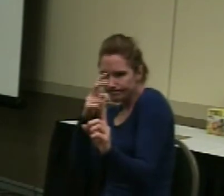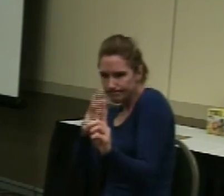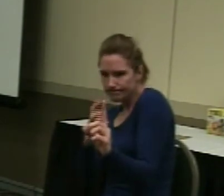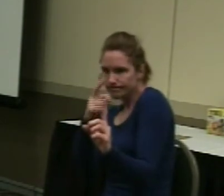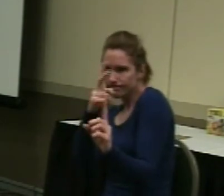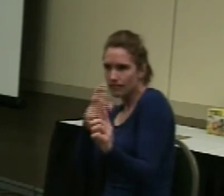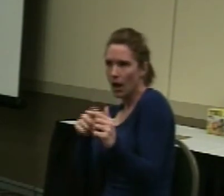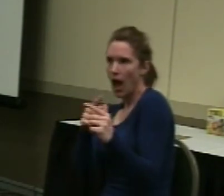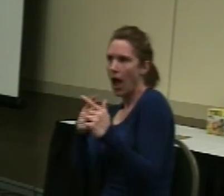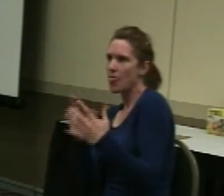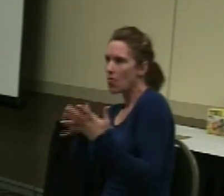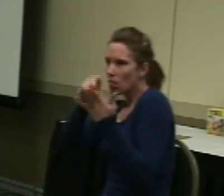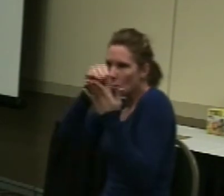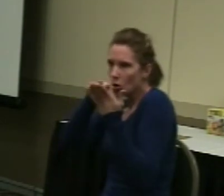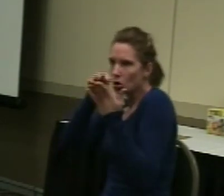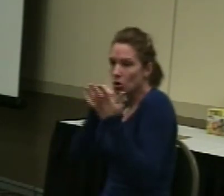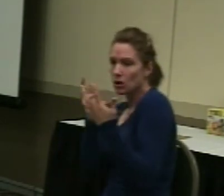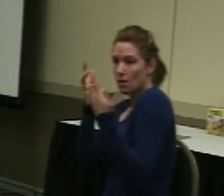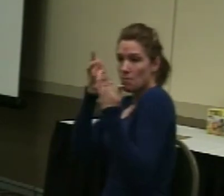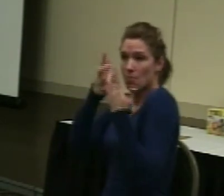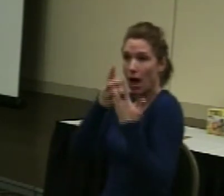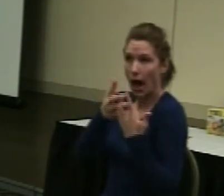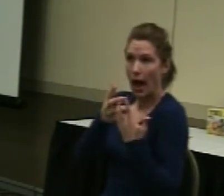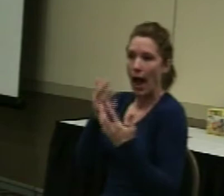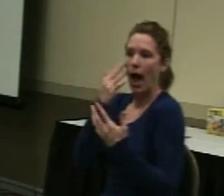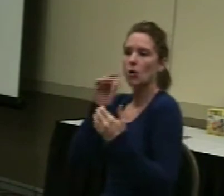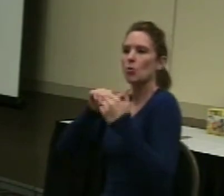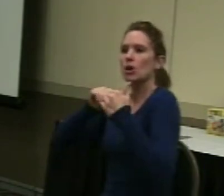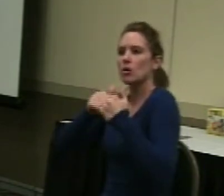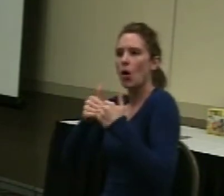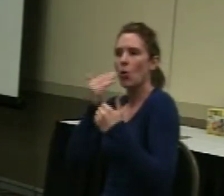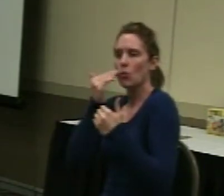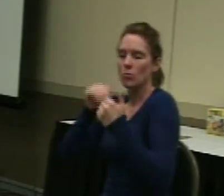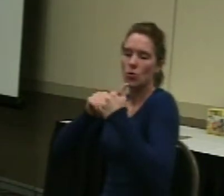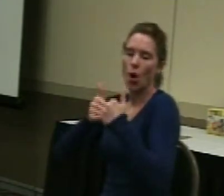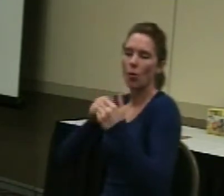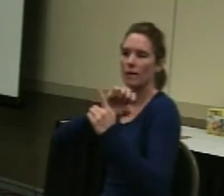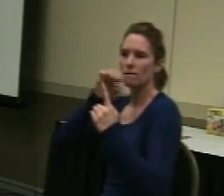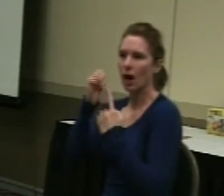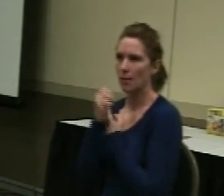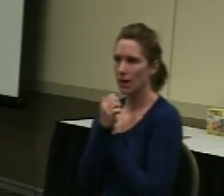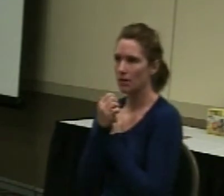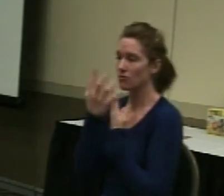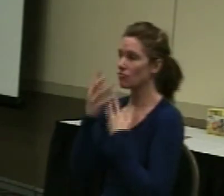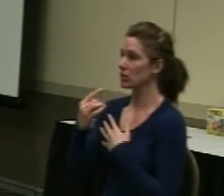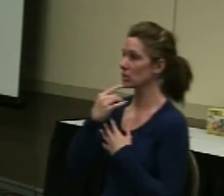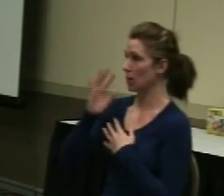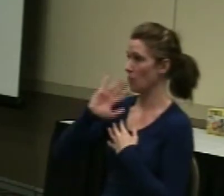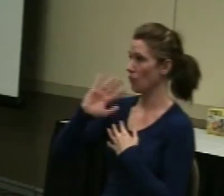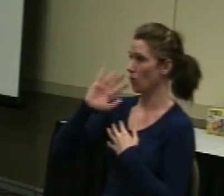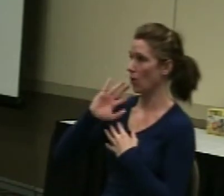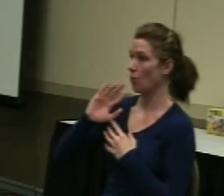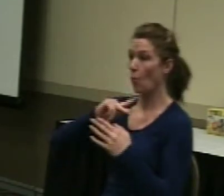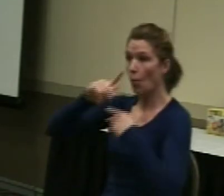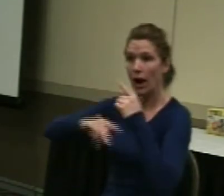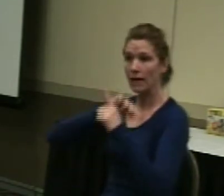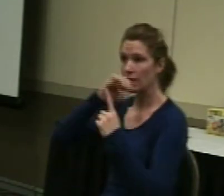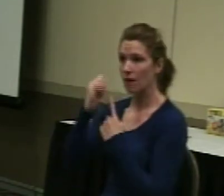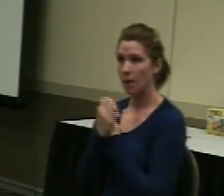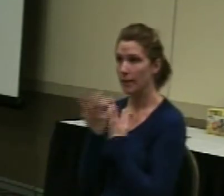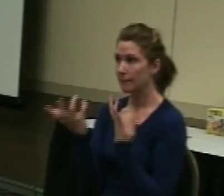know her, how do we get to know the environment, and we've said those things in our earlier discussion. What kind of environment is